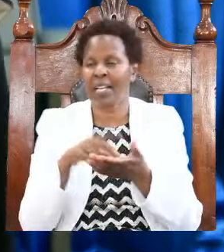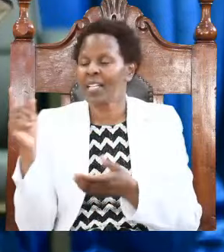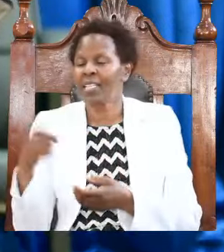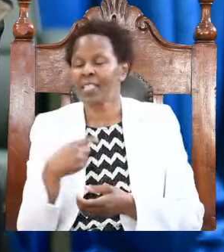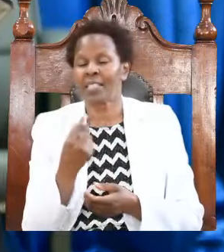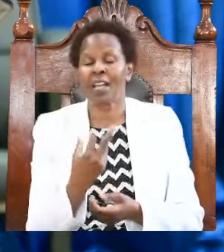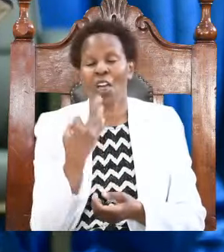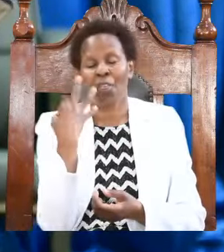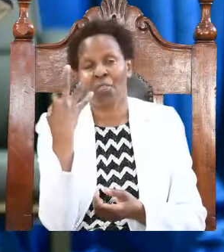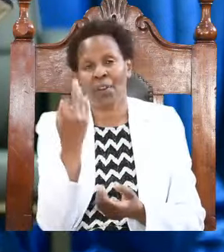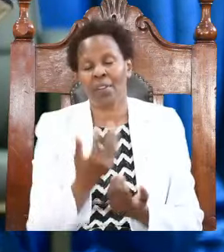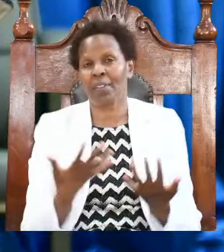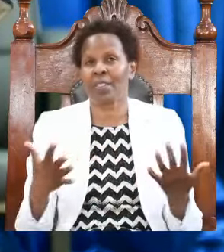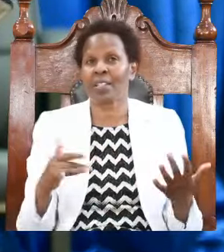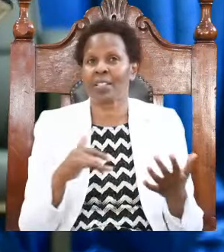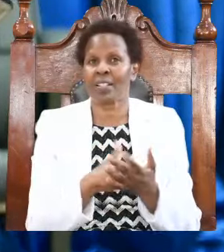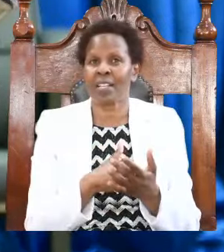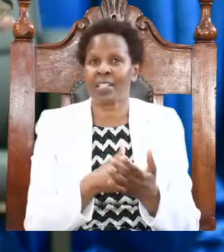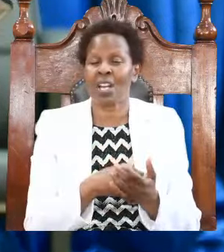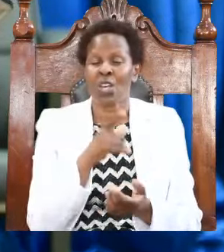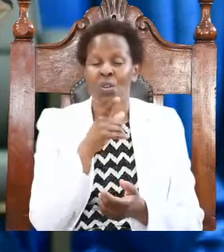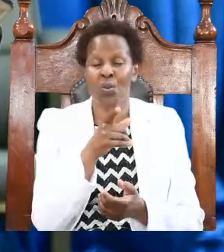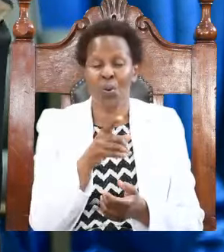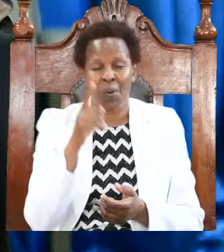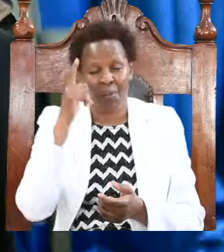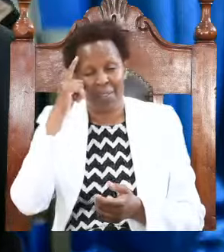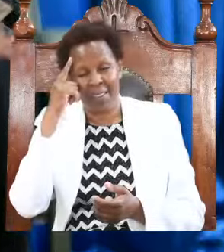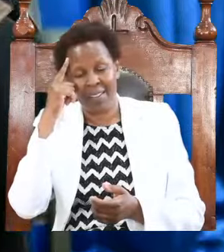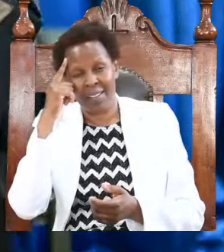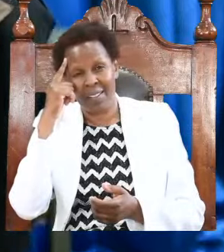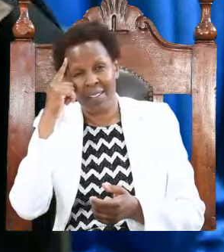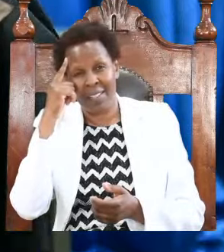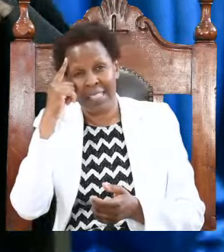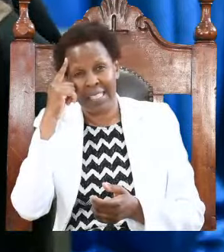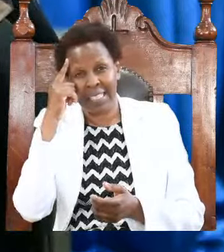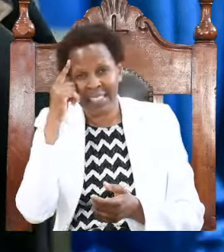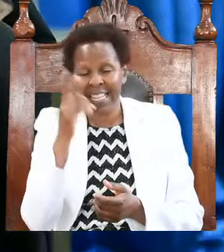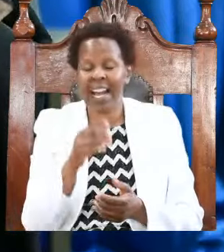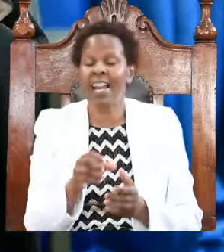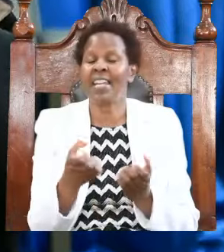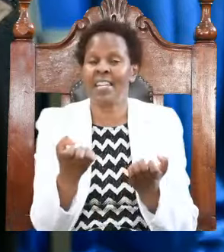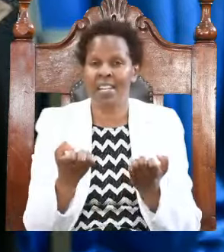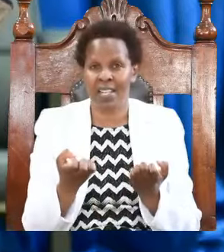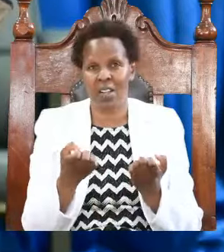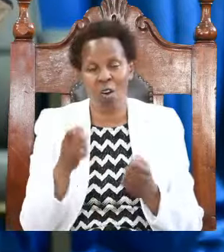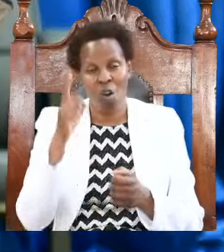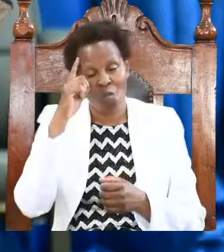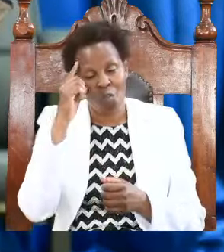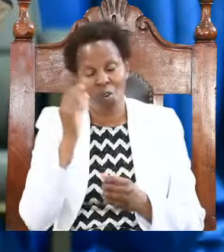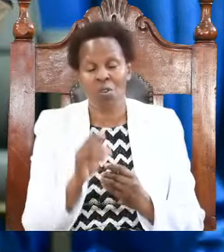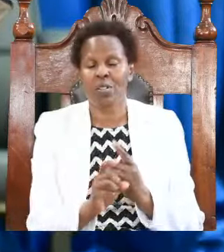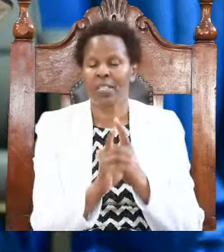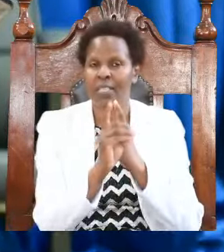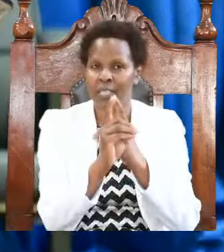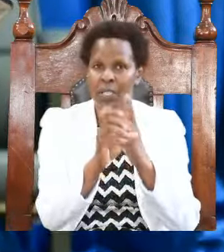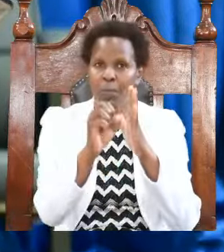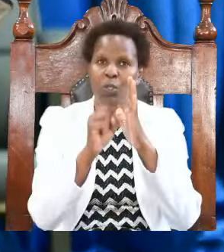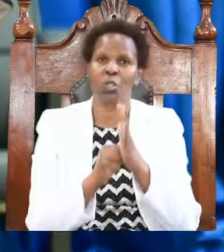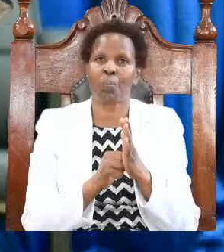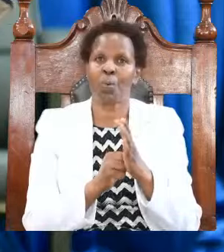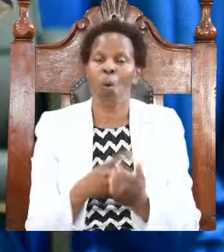things that we can consider as a requirement for discipleship. And number